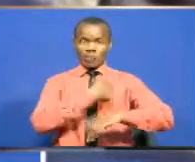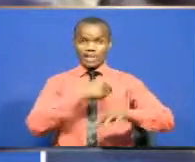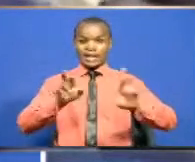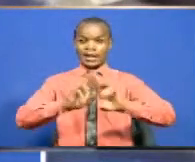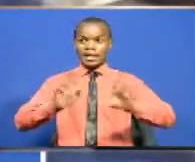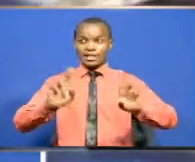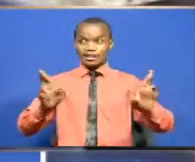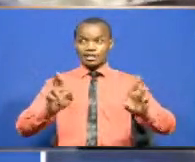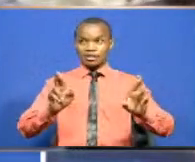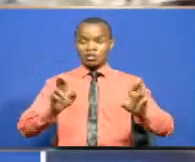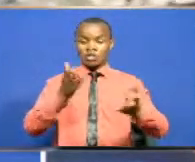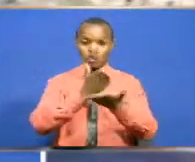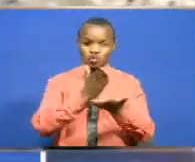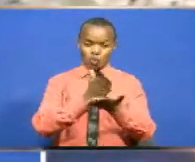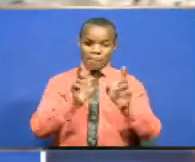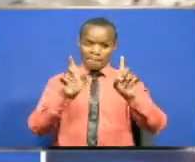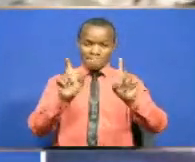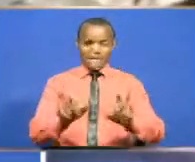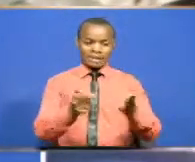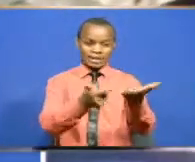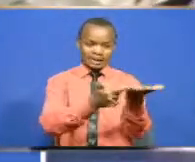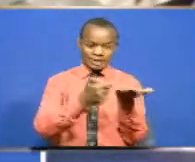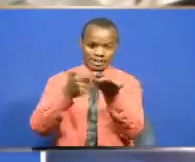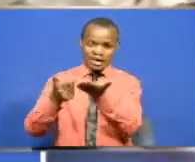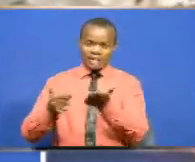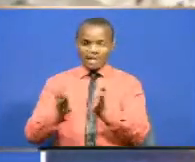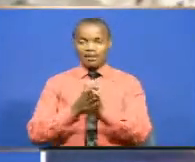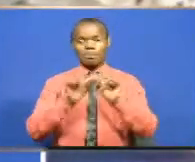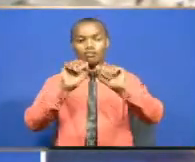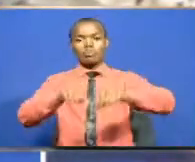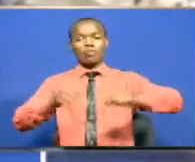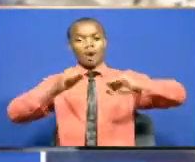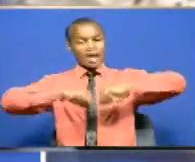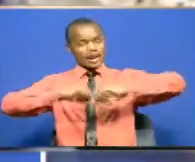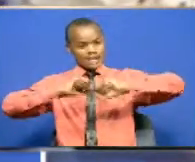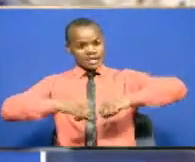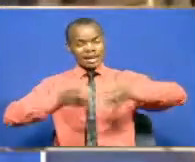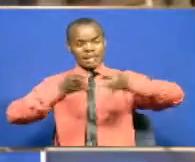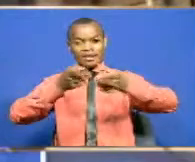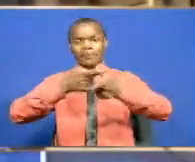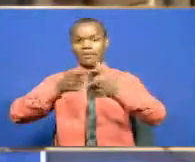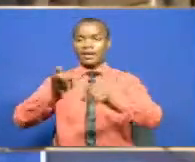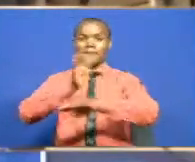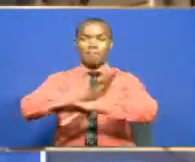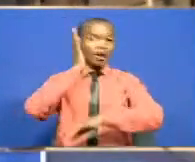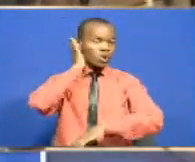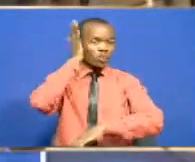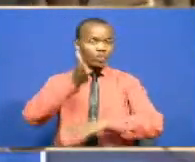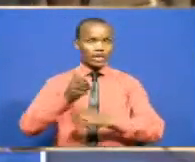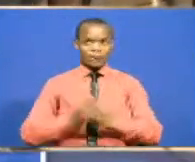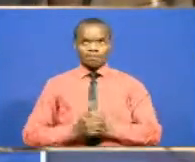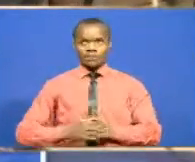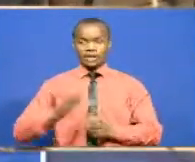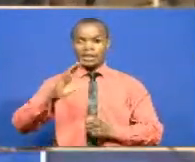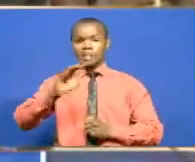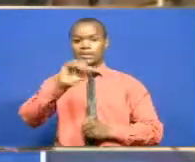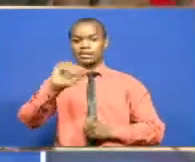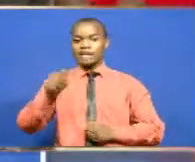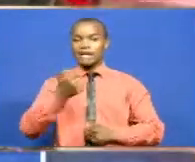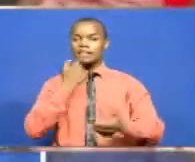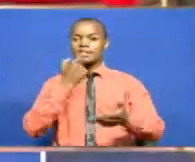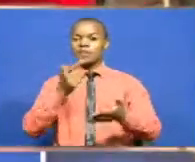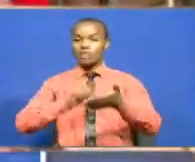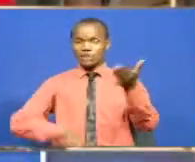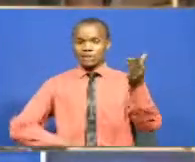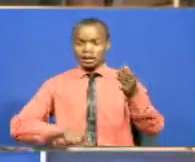we really have to go and sit down and crack the nuts. Yes. Then we will come back to you. The CS downplayed teachers' concerns that some